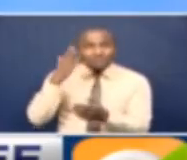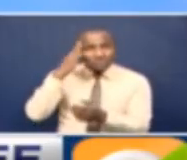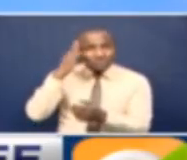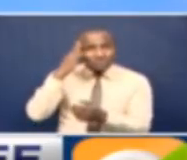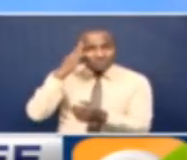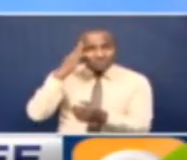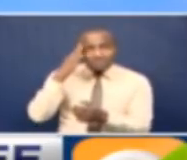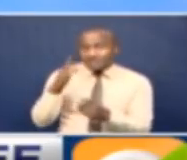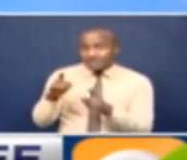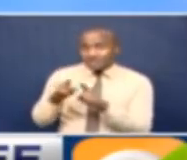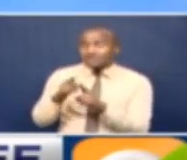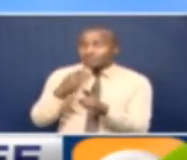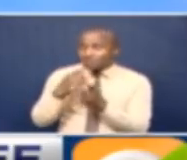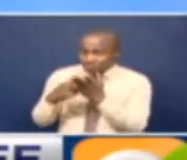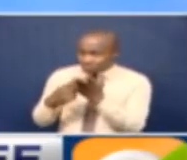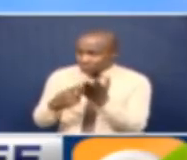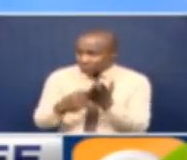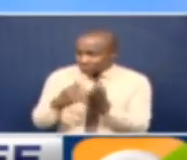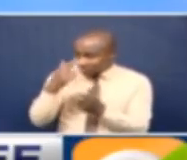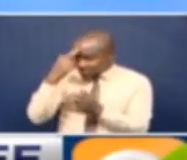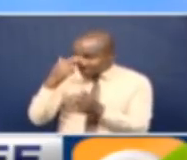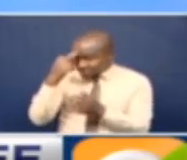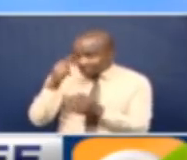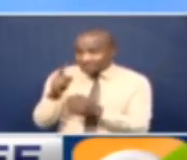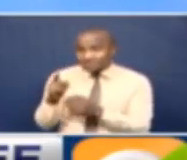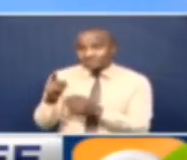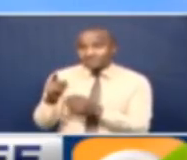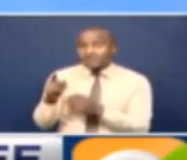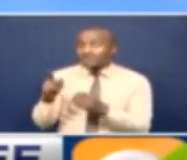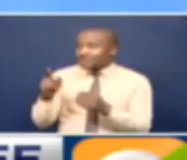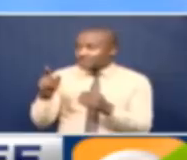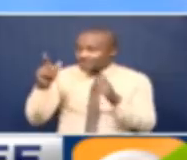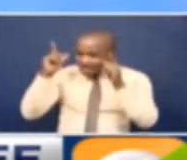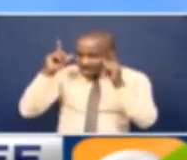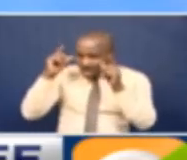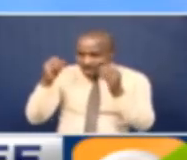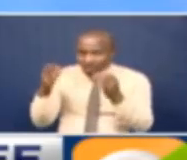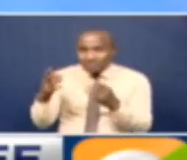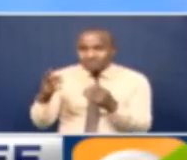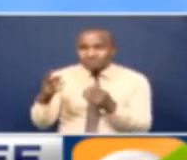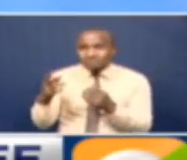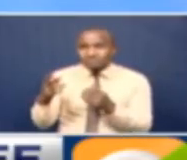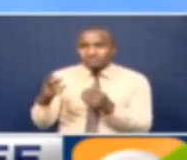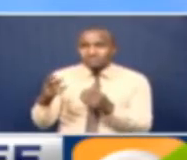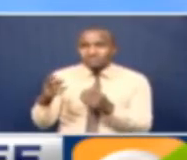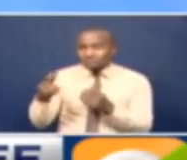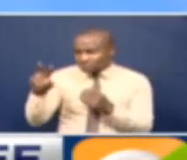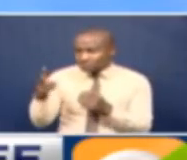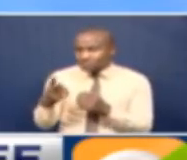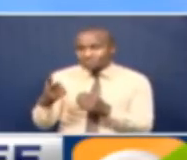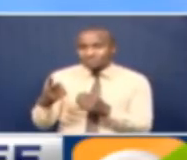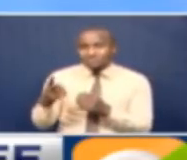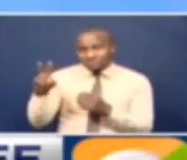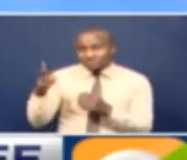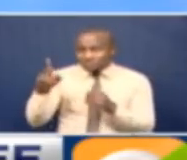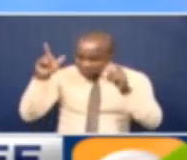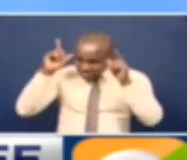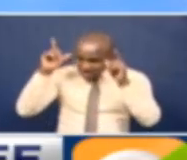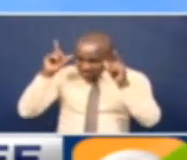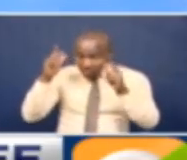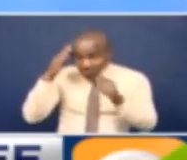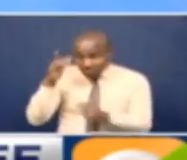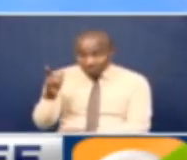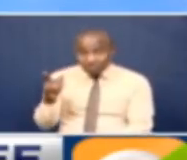of course, we want to talk about the Maasai issues. Absolutely. The cows being killed. How many so far? 2,000. 2,000 cows? You know this for a fact?